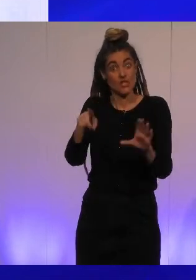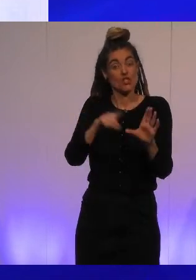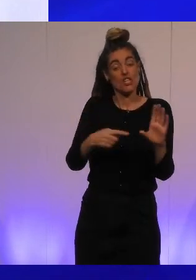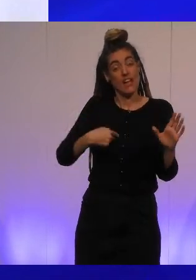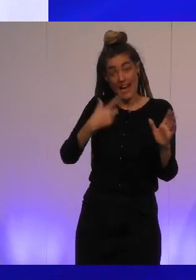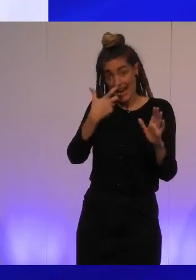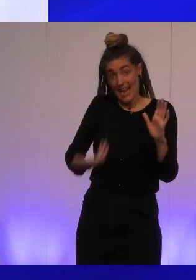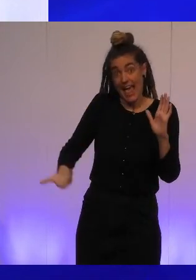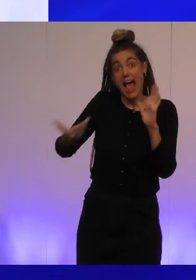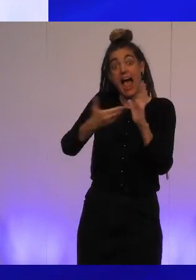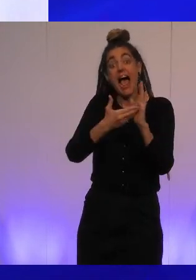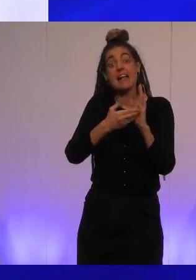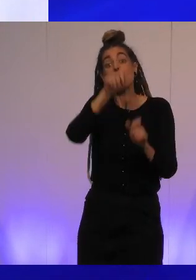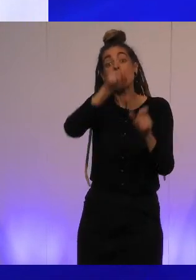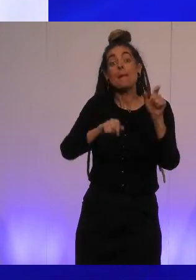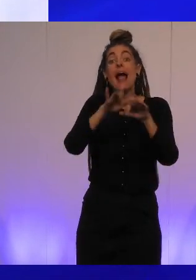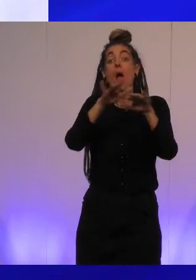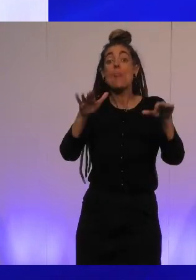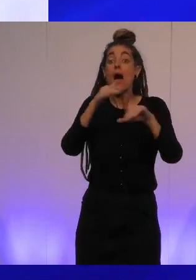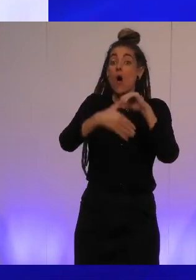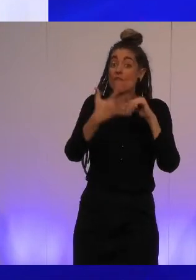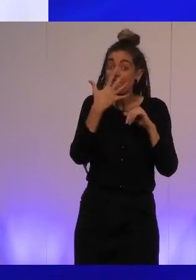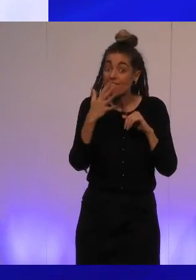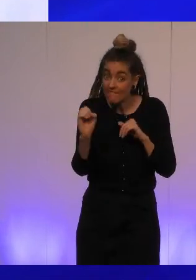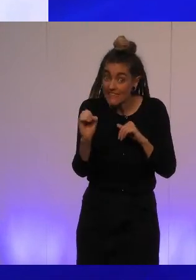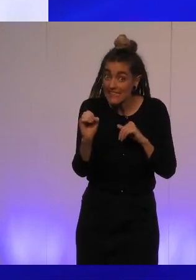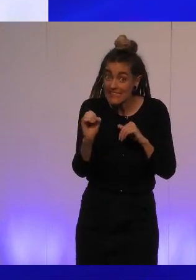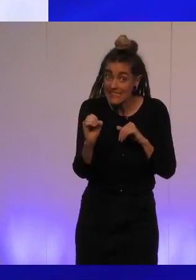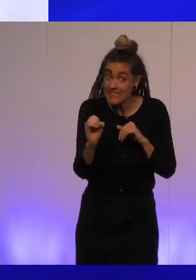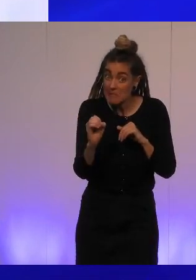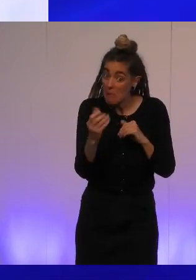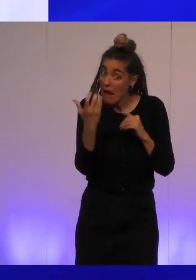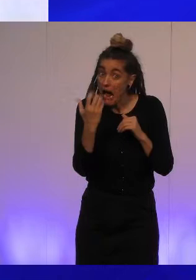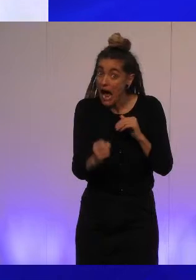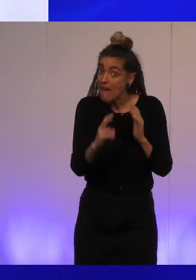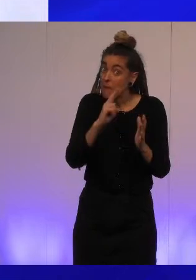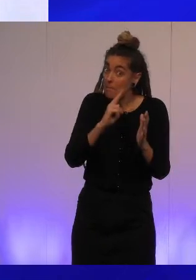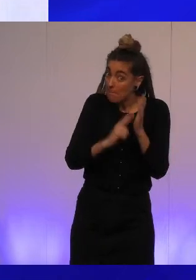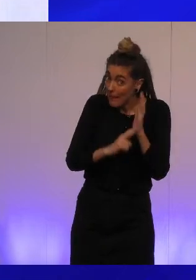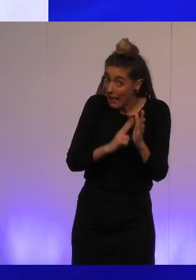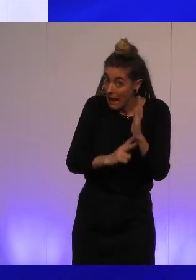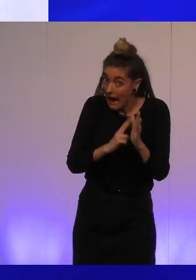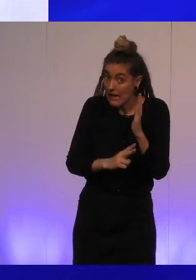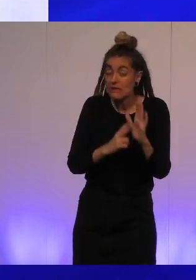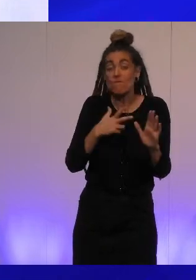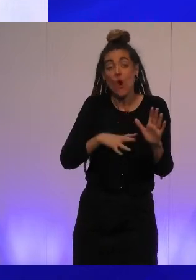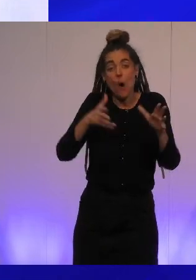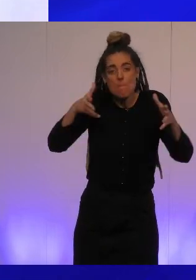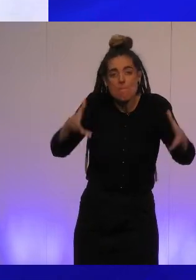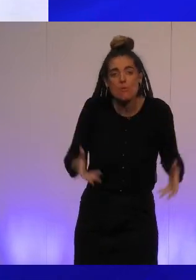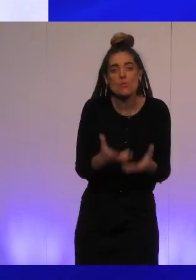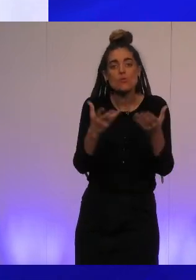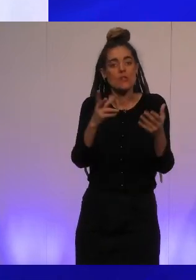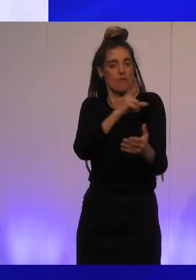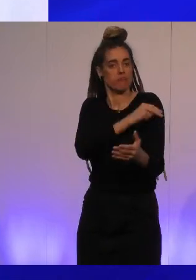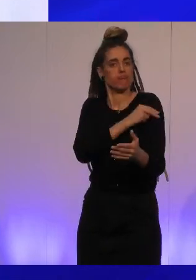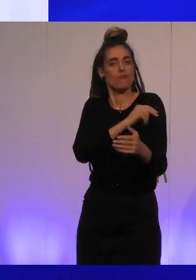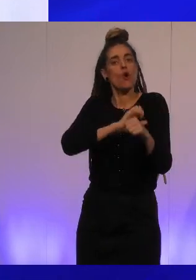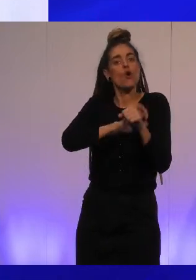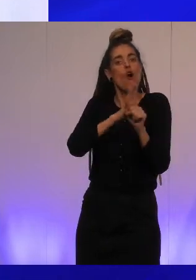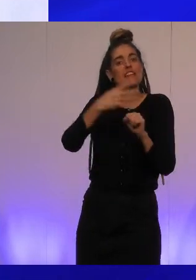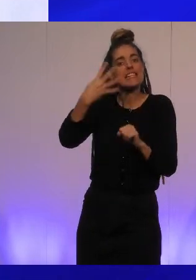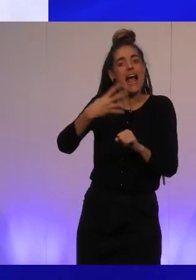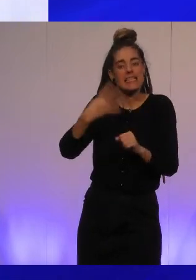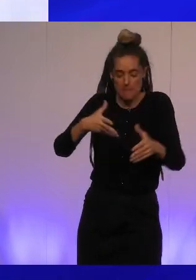for all of us who are over 50, are there plans in terms of the booster, COVID-19